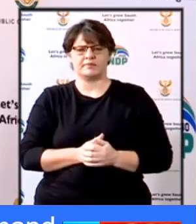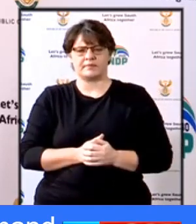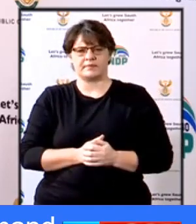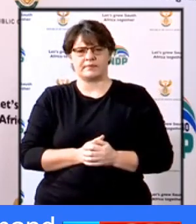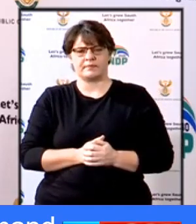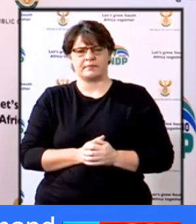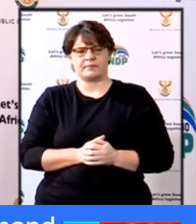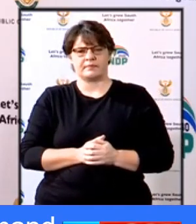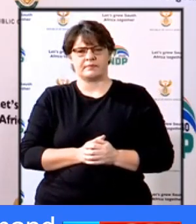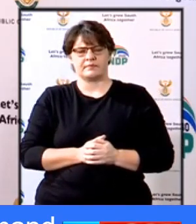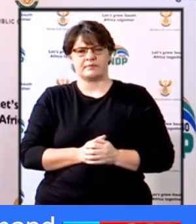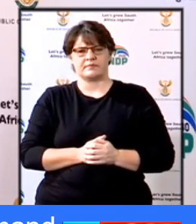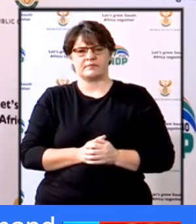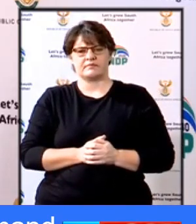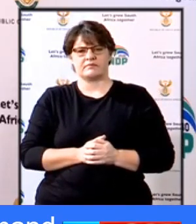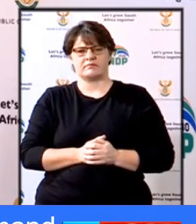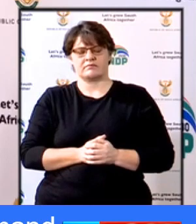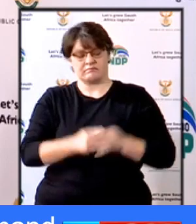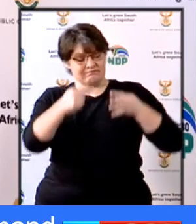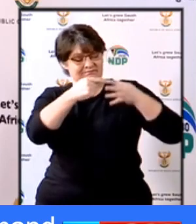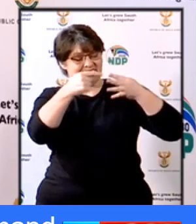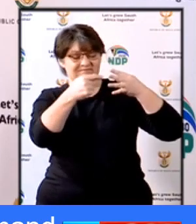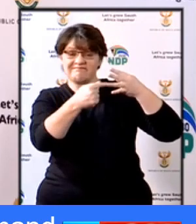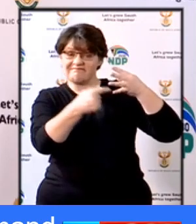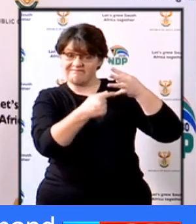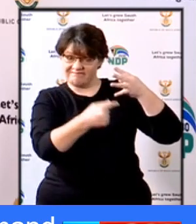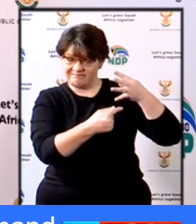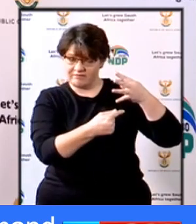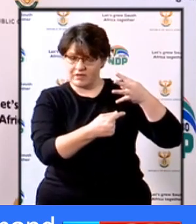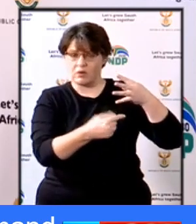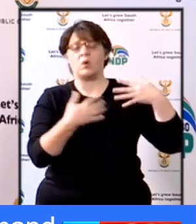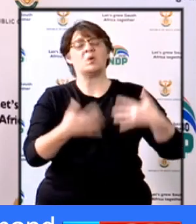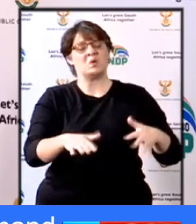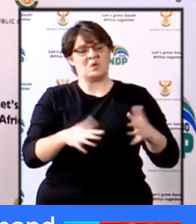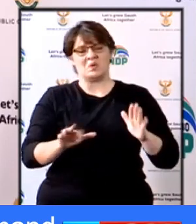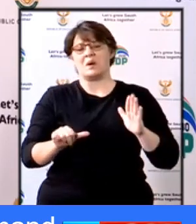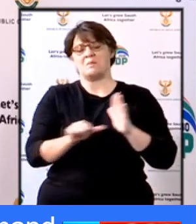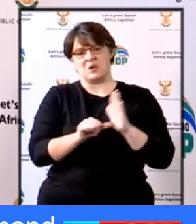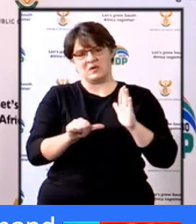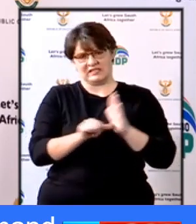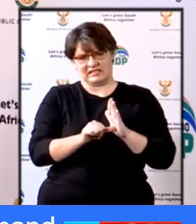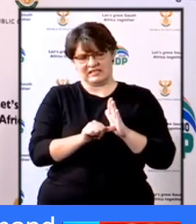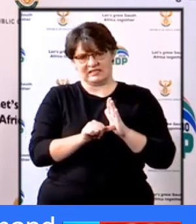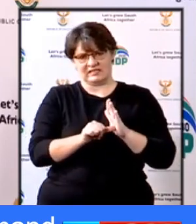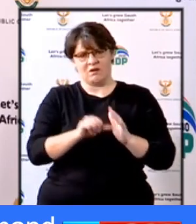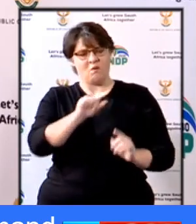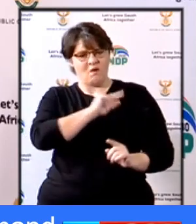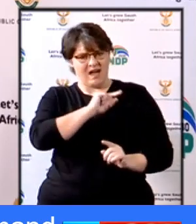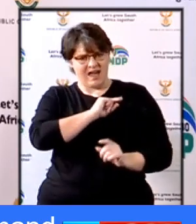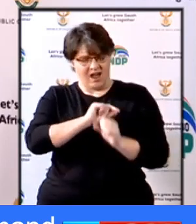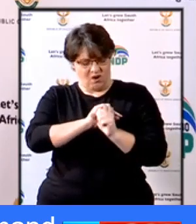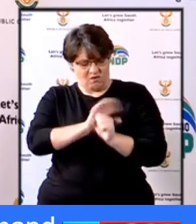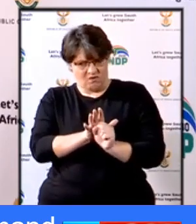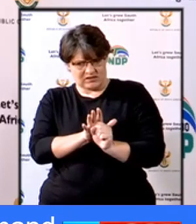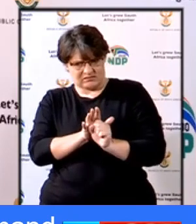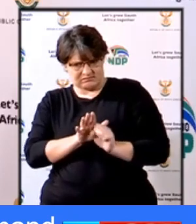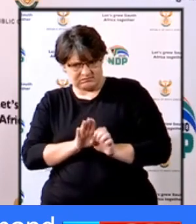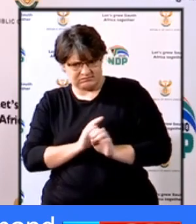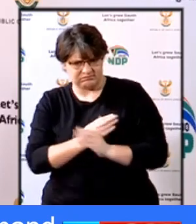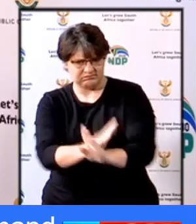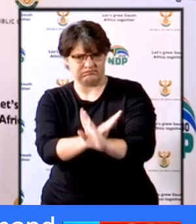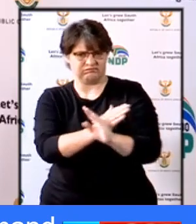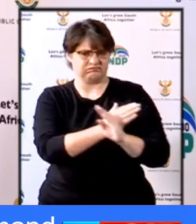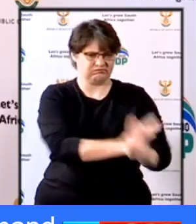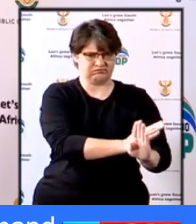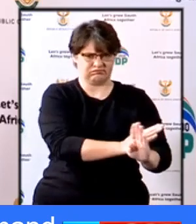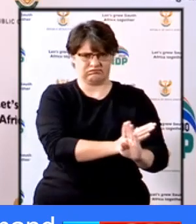These simple but effective measures are the most important ammunition in our fight against COVID-19 in